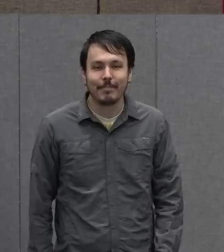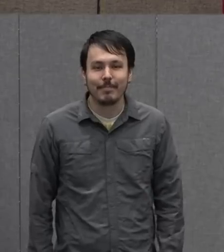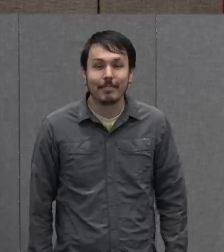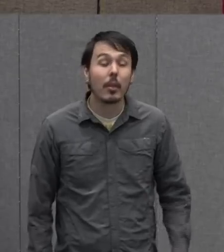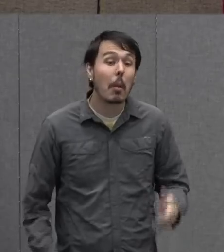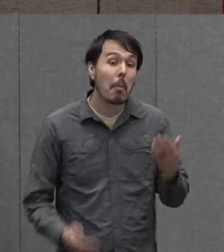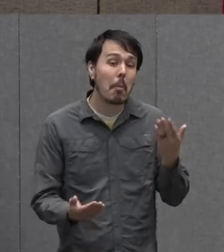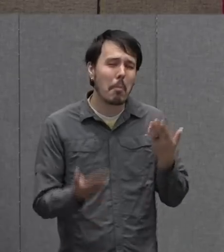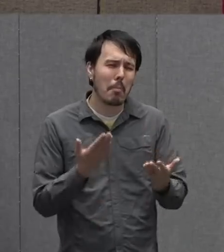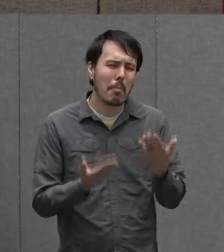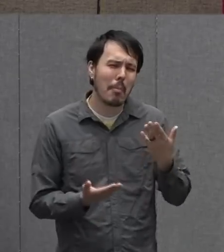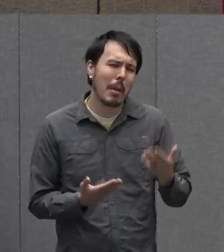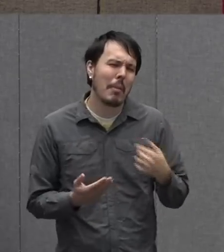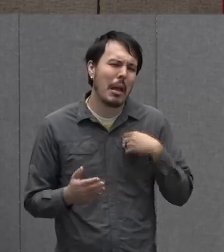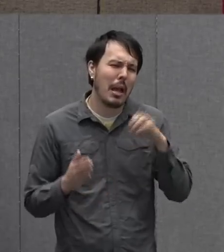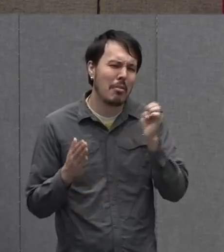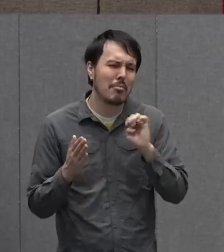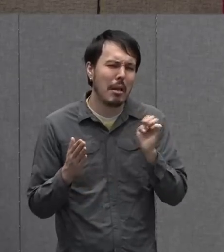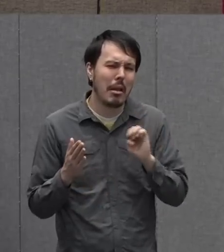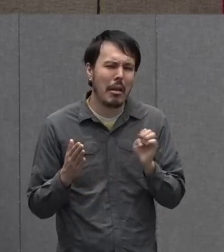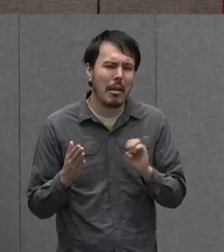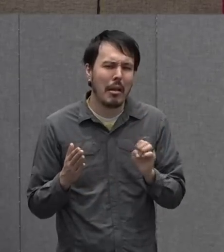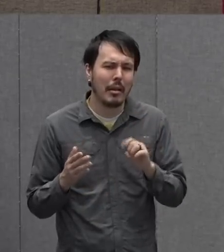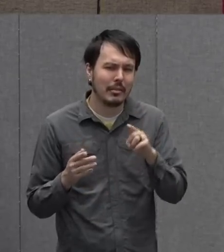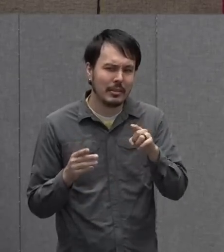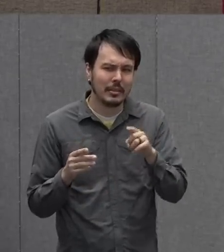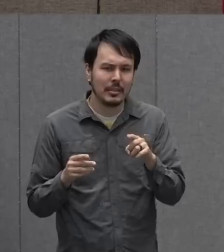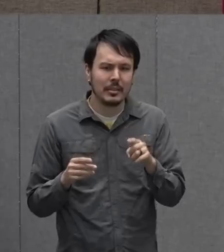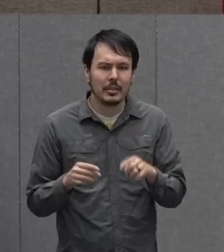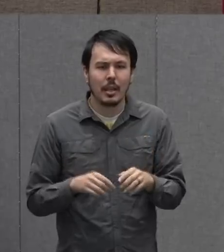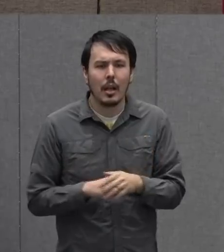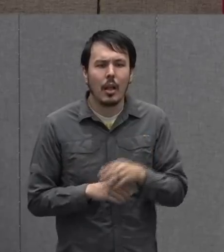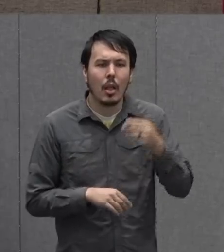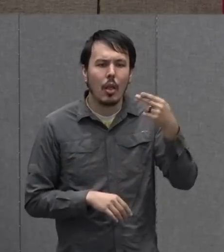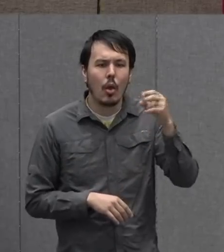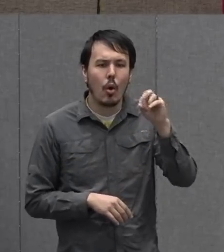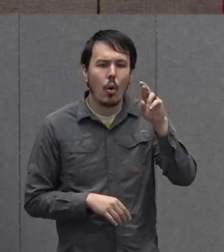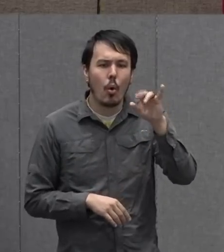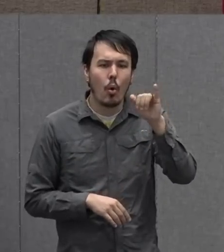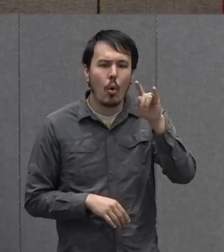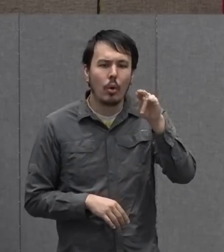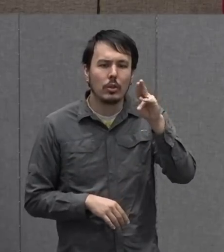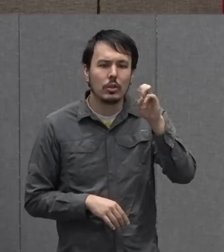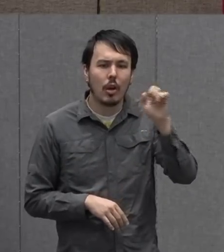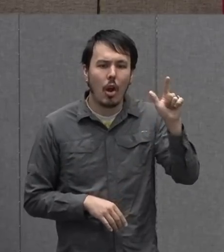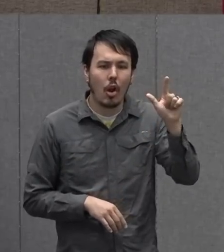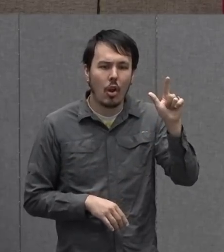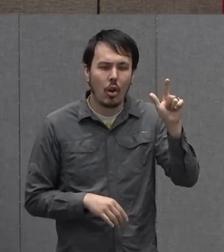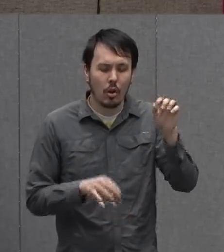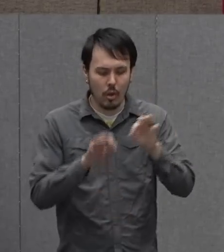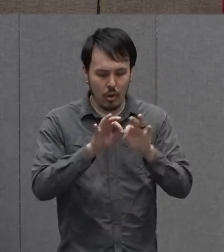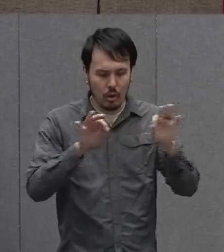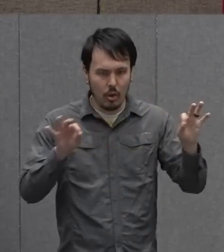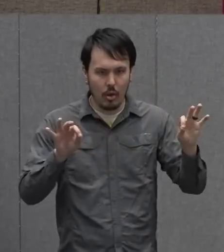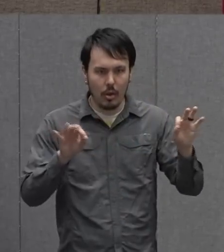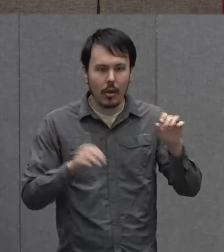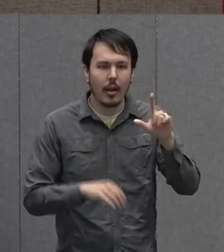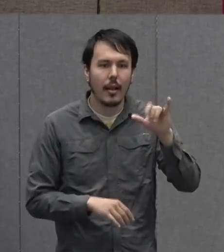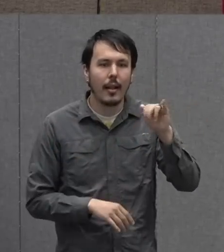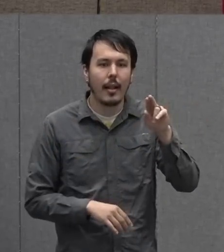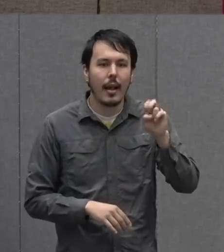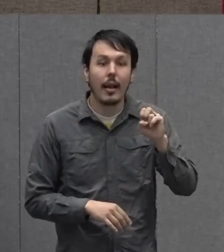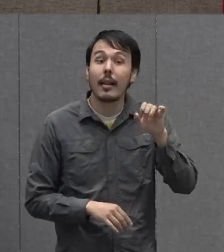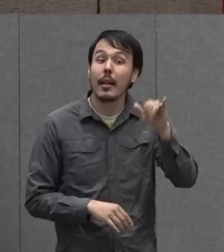maybe I just erase these horizontal side to side lines. And this can